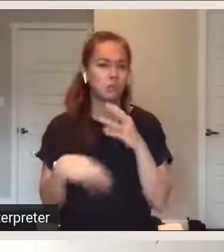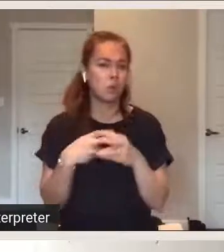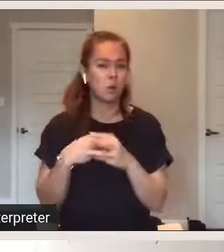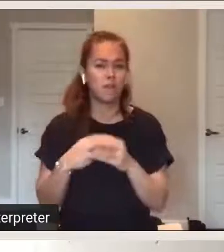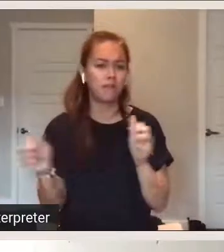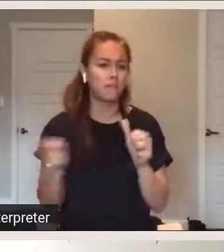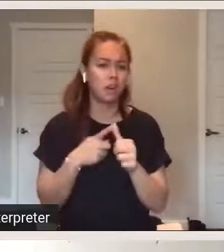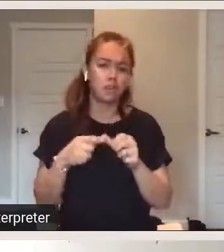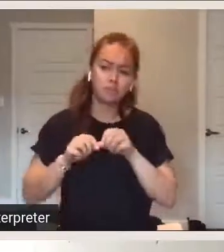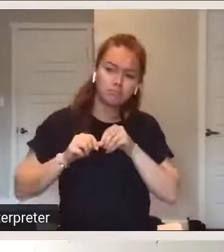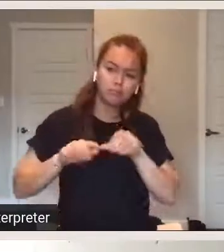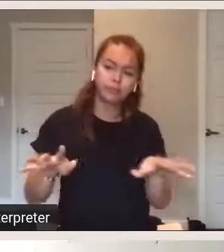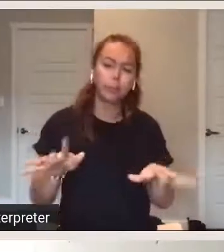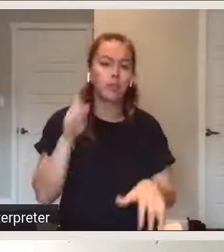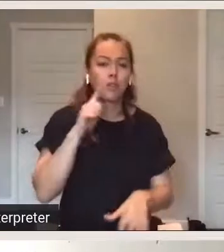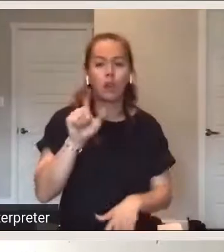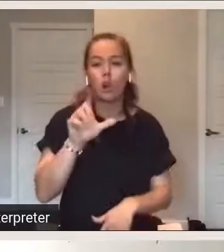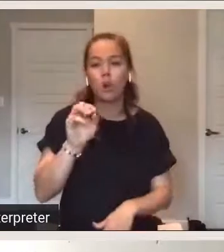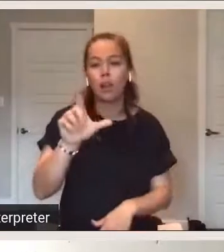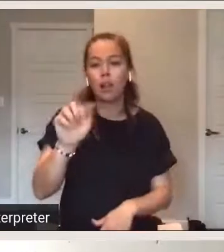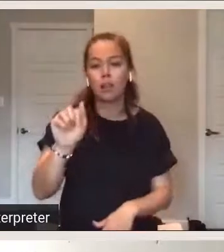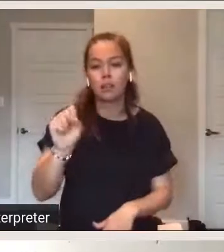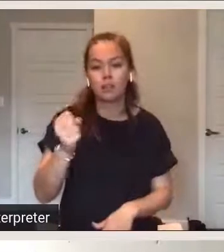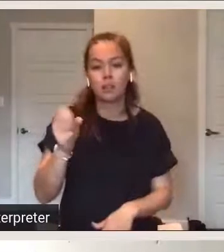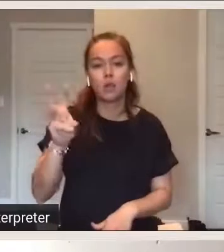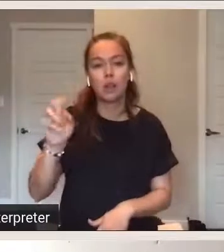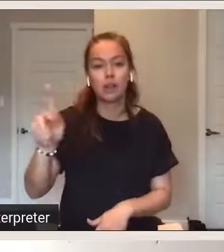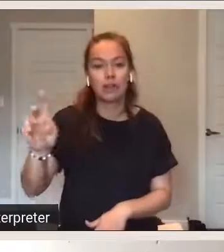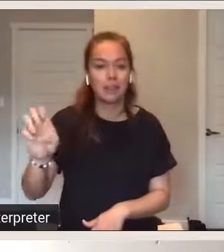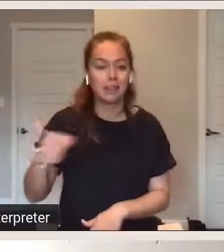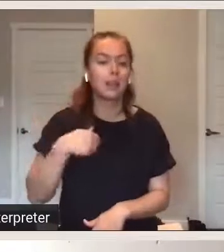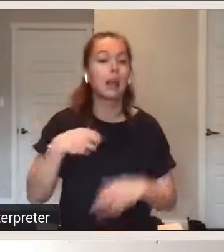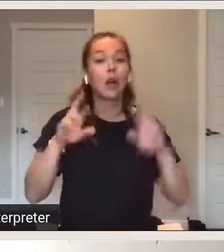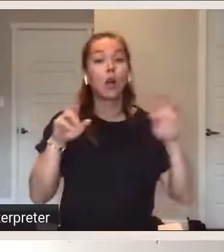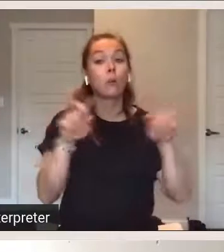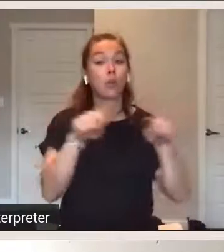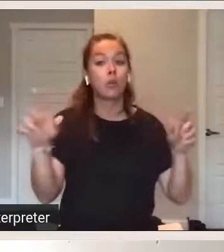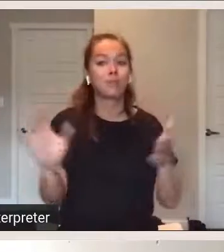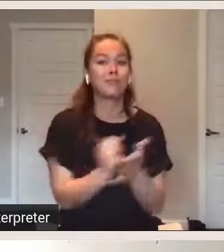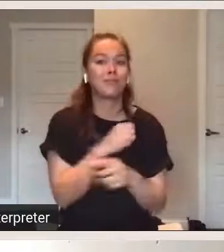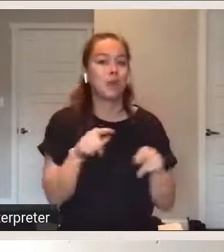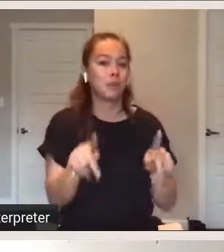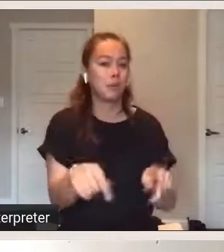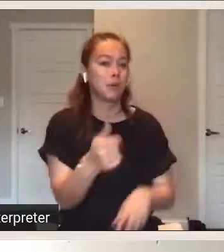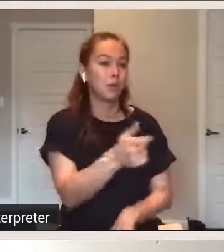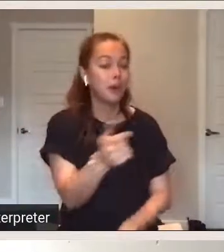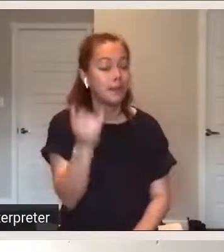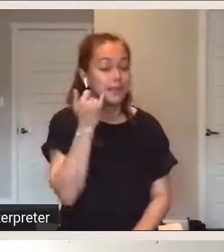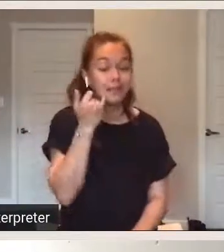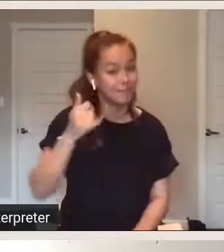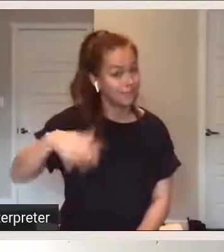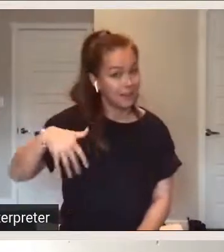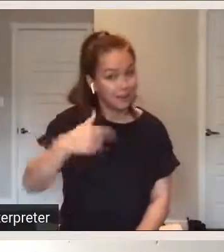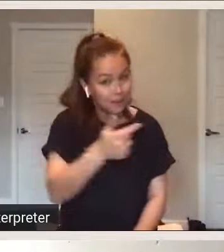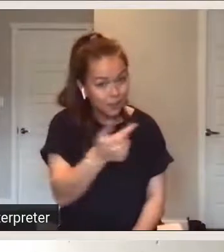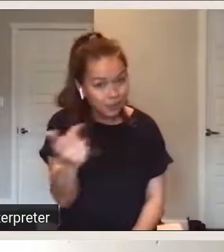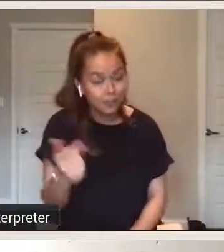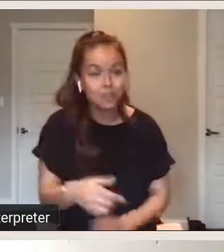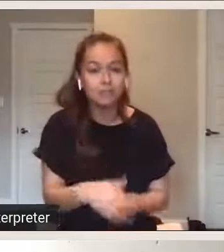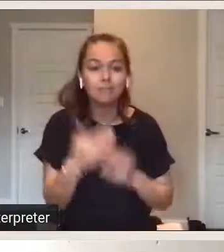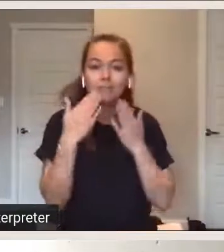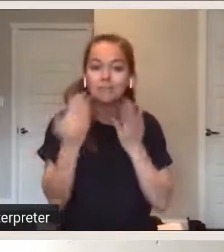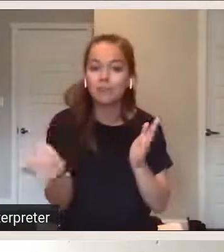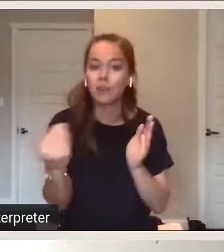Wake, and I really hope that all of you get a chance to watch it if you haven't done so yet. Thanks again for joining us,